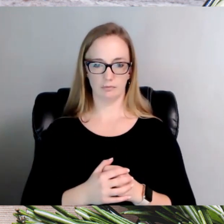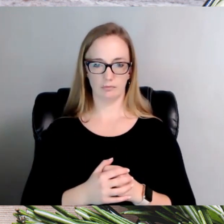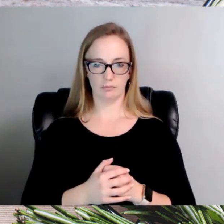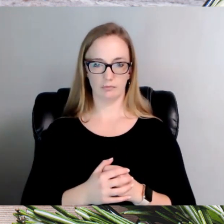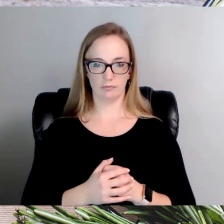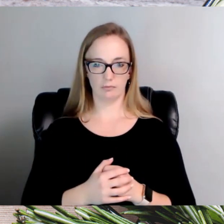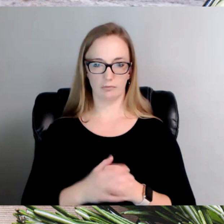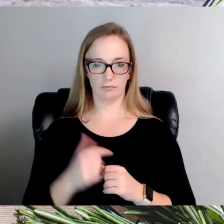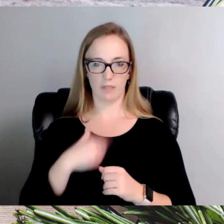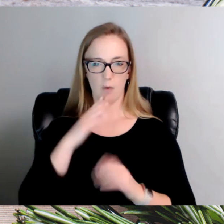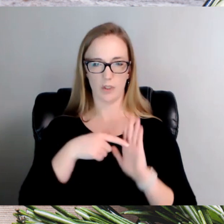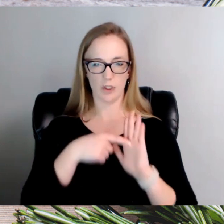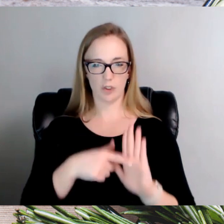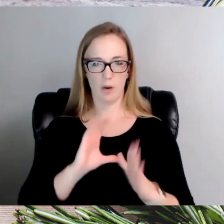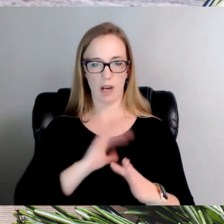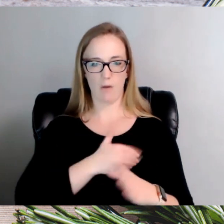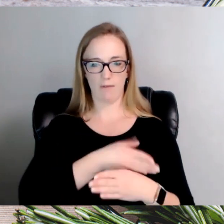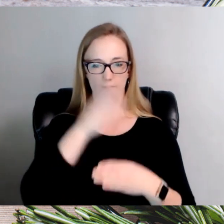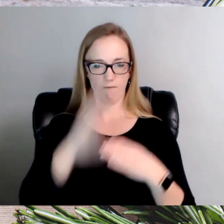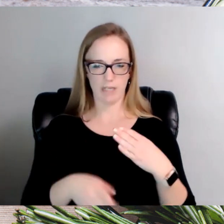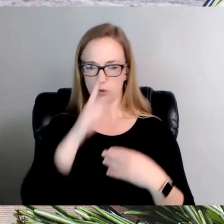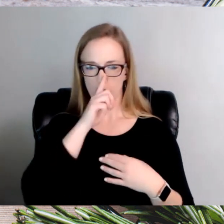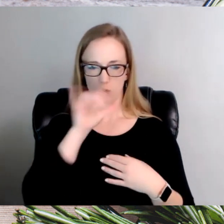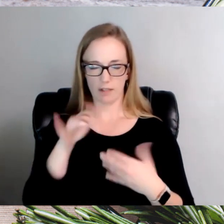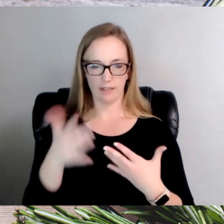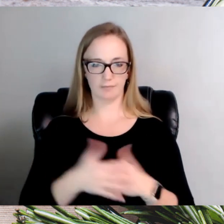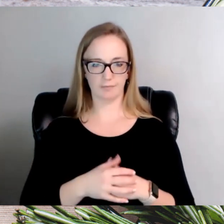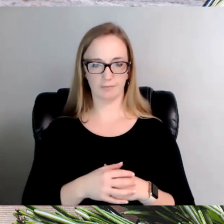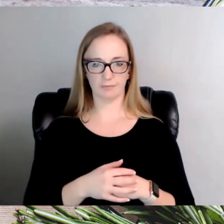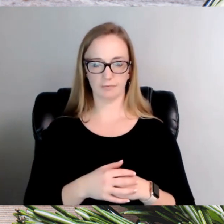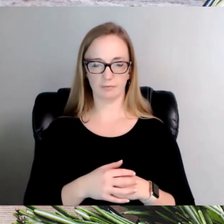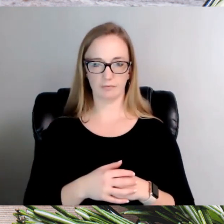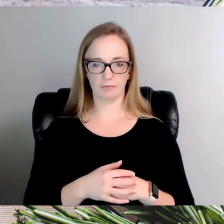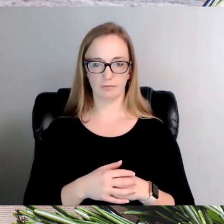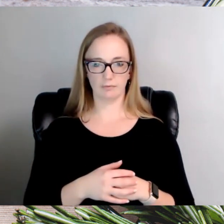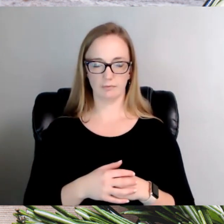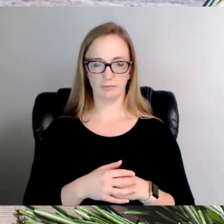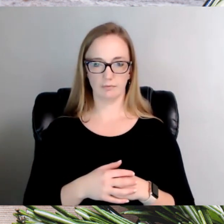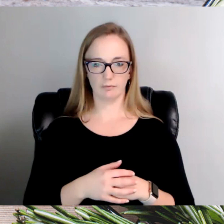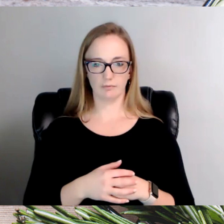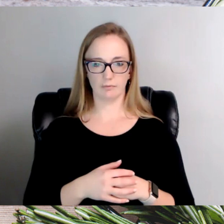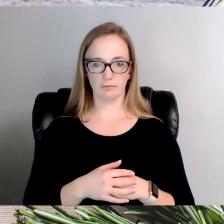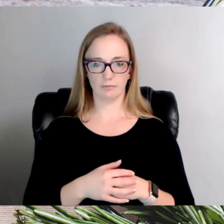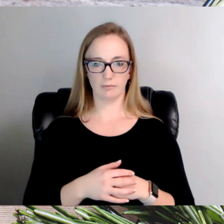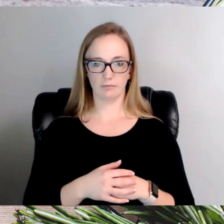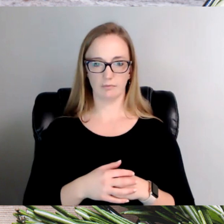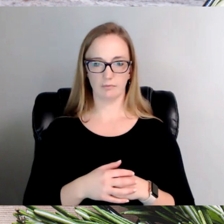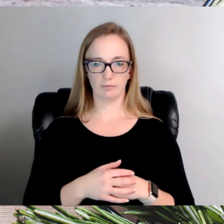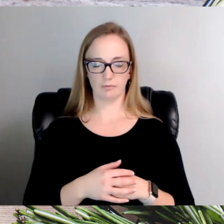or less. When you're ready to prepare, go ahead and rinse